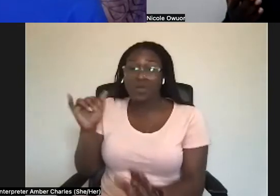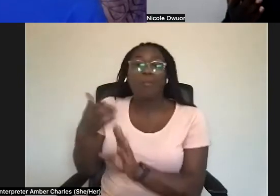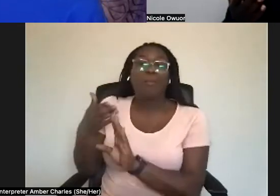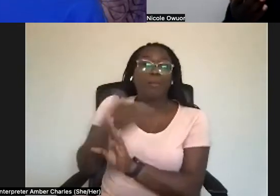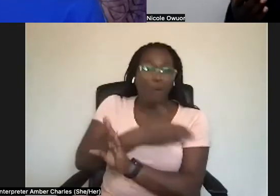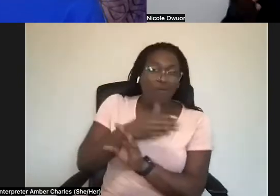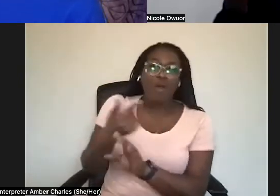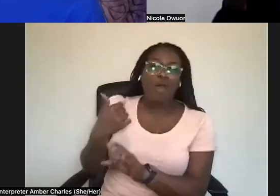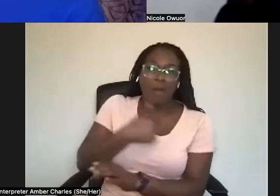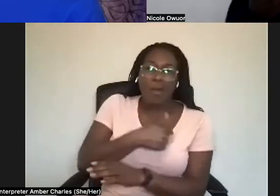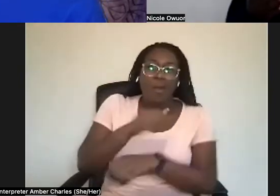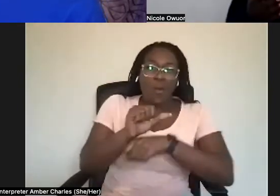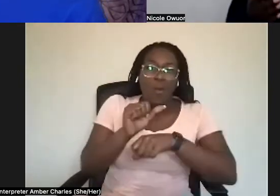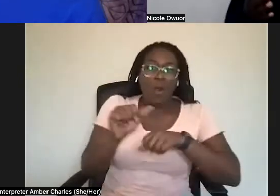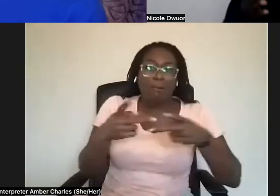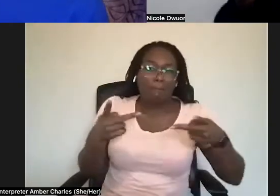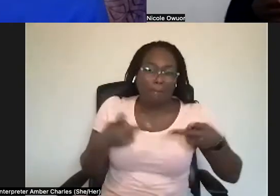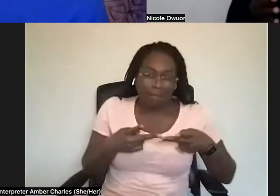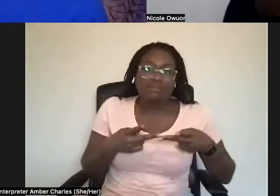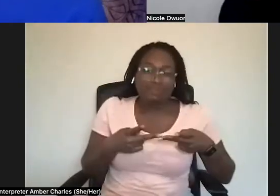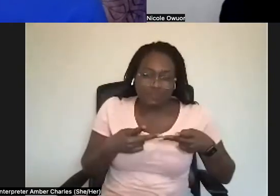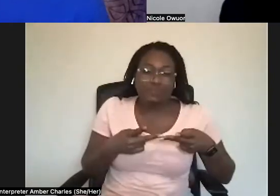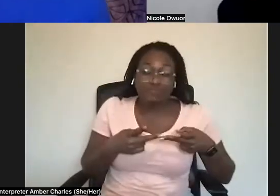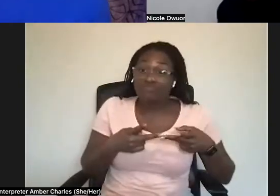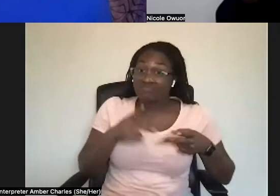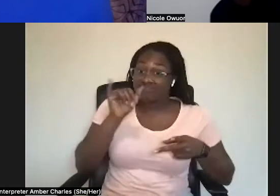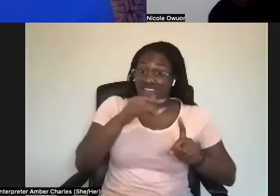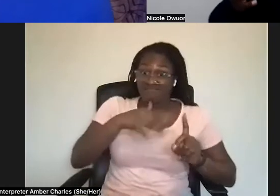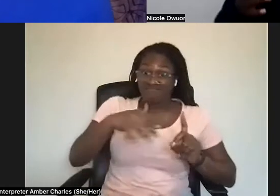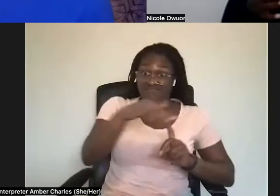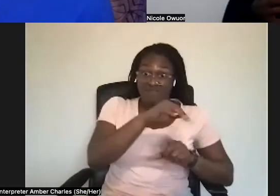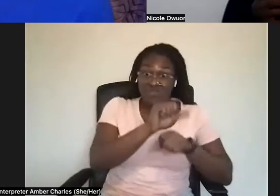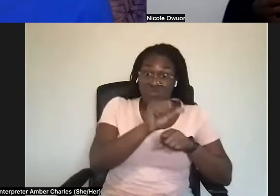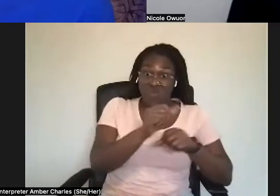workplaces. So in that environment,